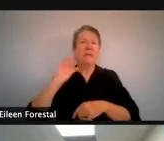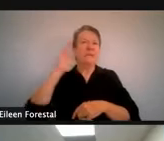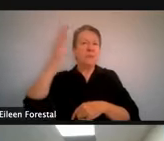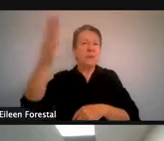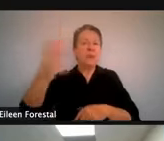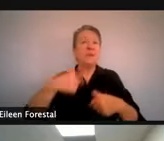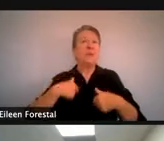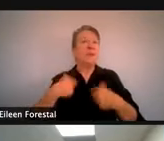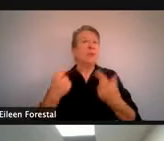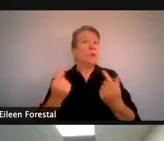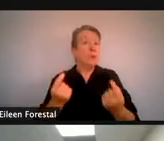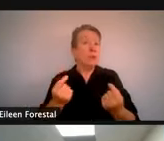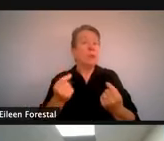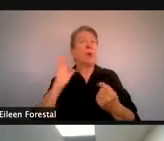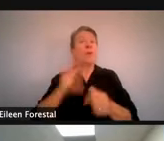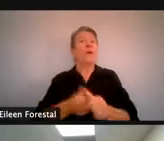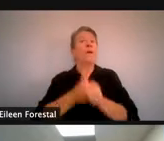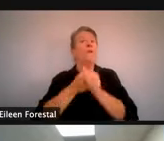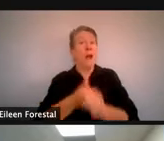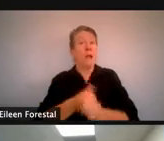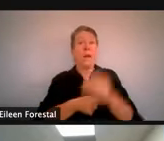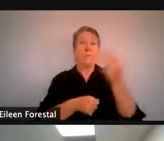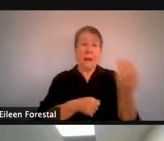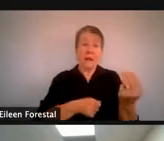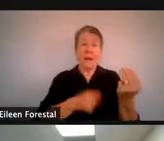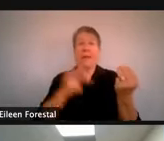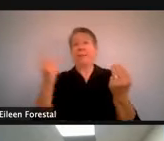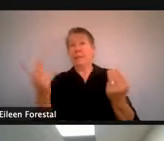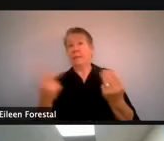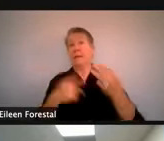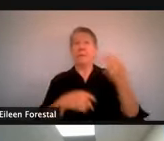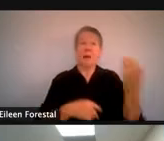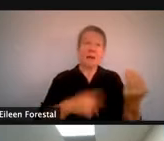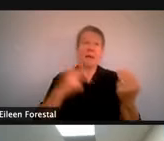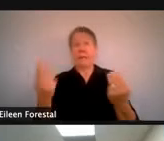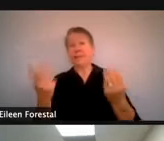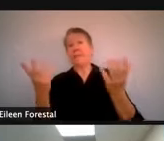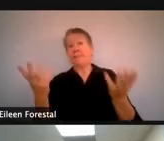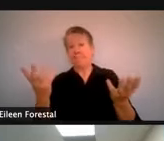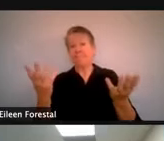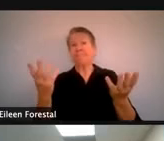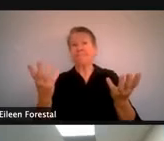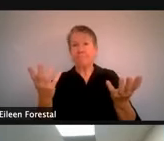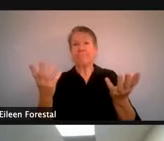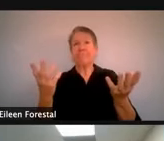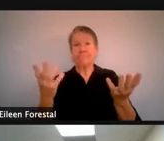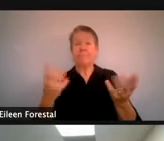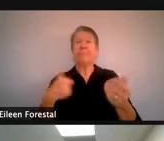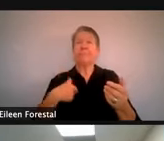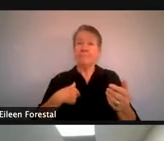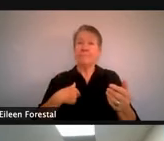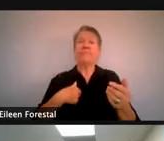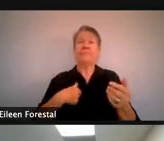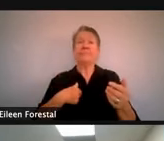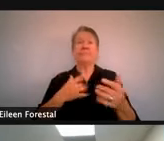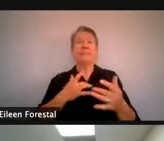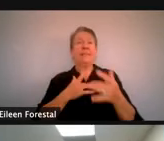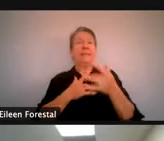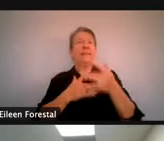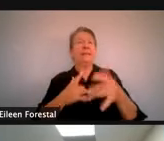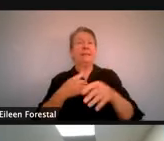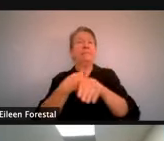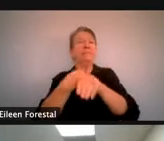stay with the Monday, Thursday reality. I've been pretty virtual myself, even though I got back on the field after